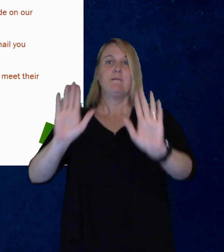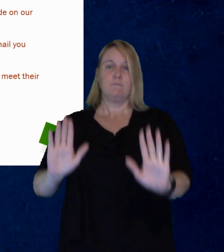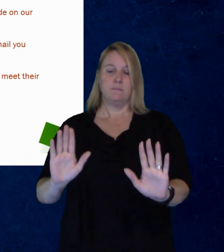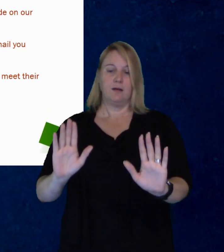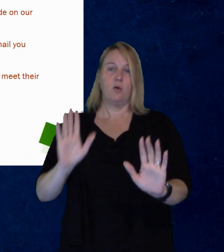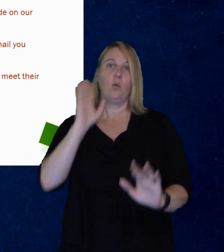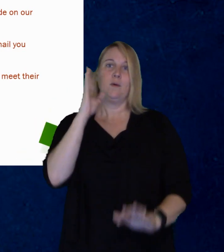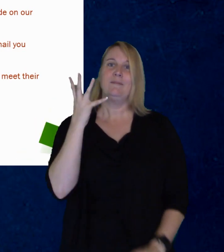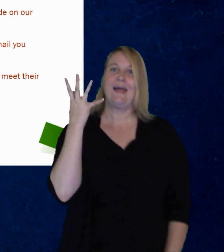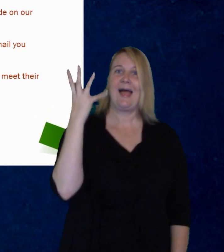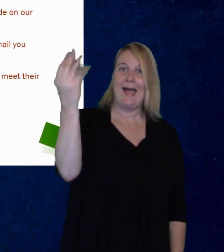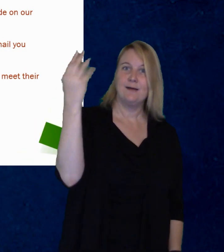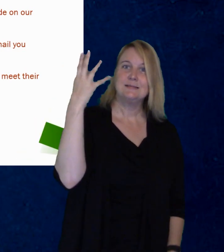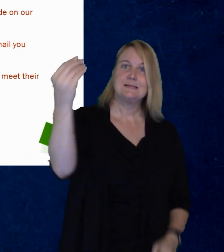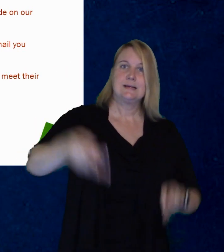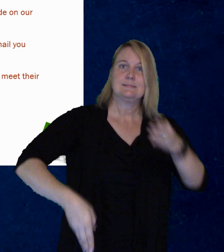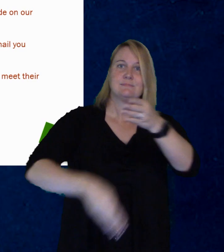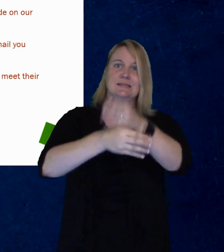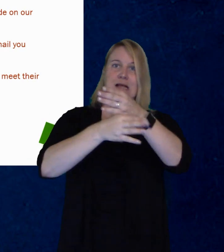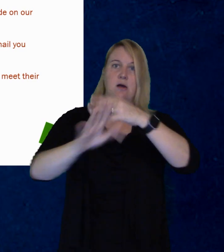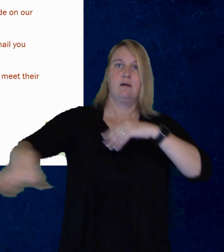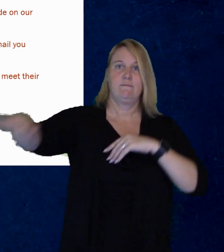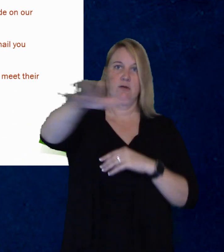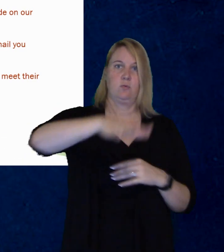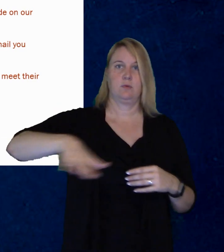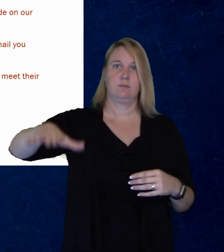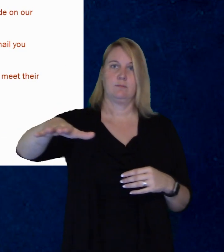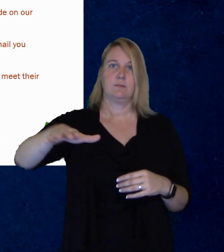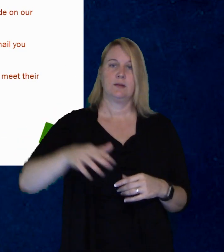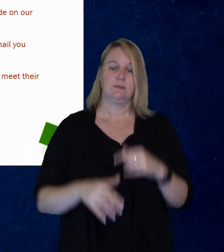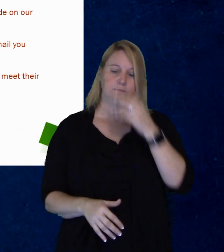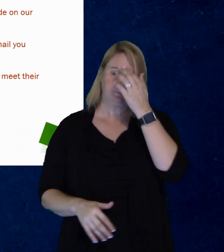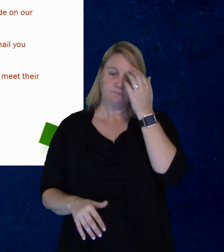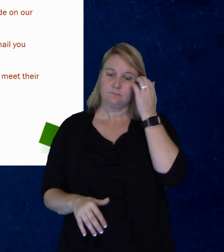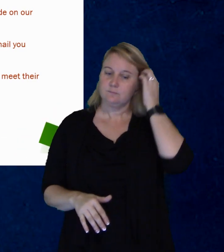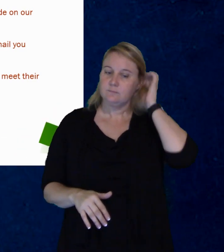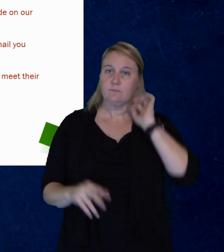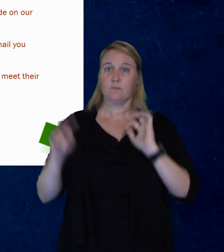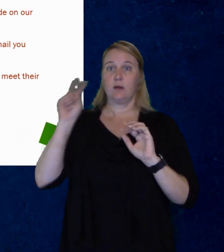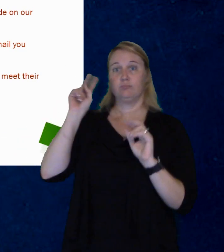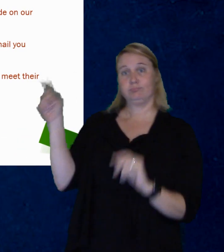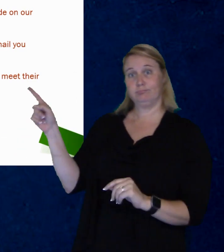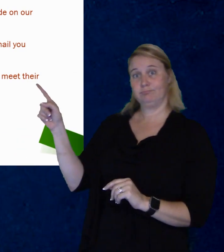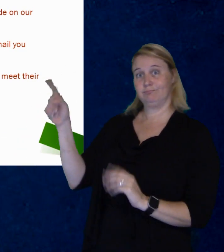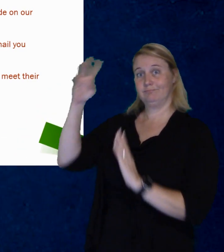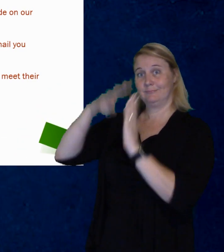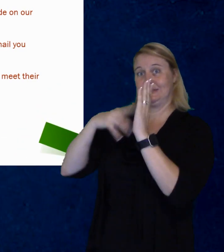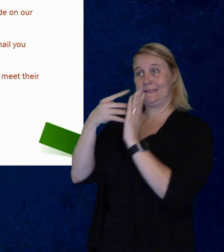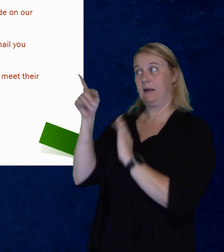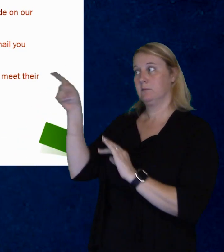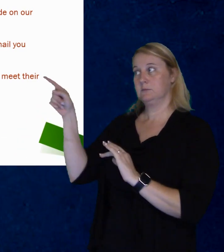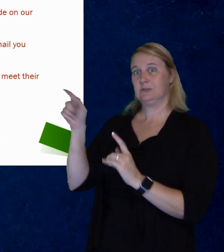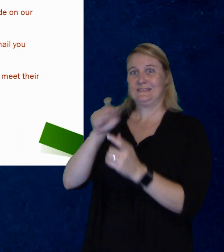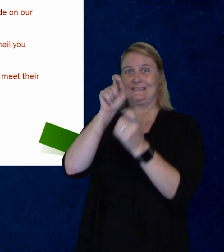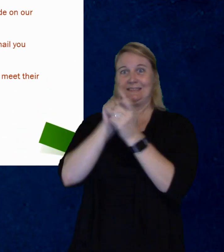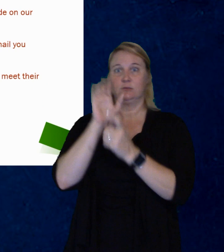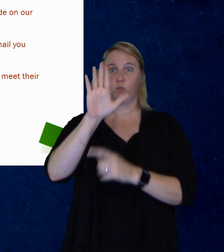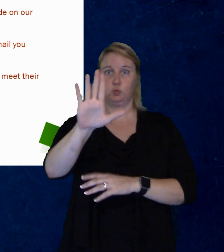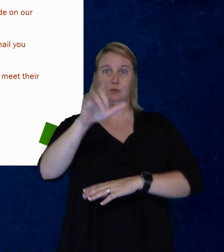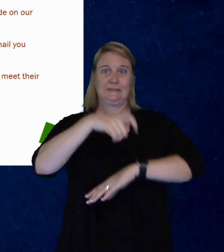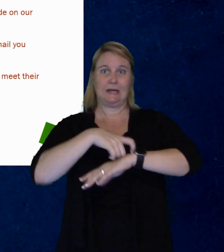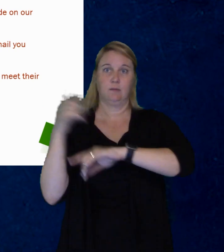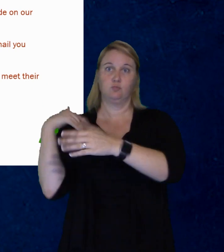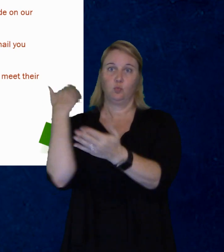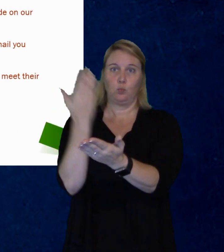held outside in our soccer field. Please see the times on the table for when you need to come to open